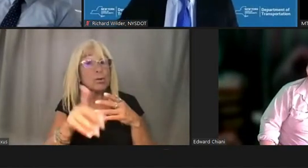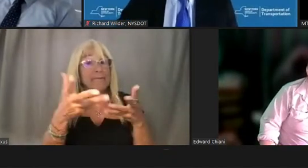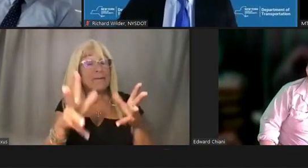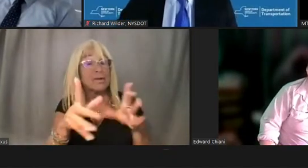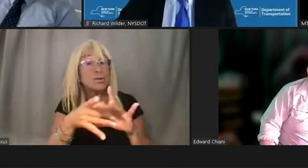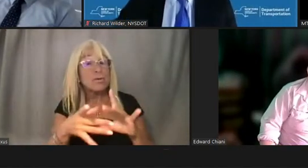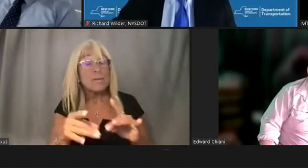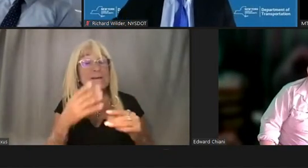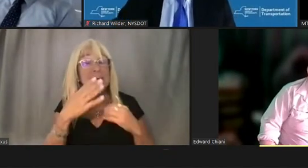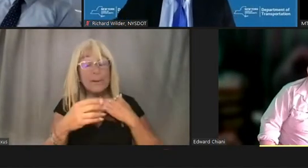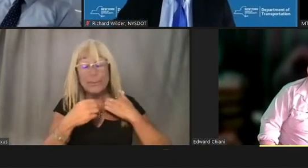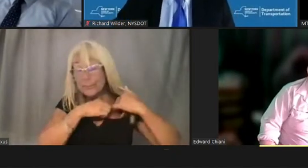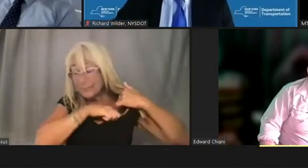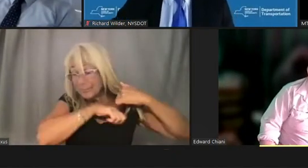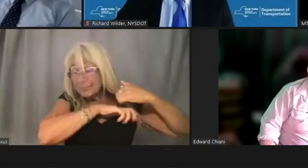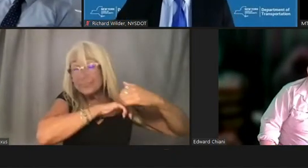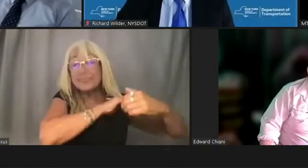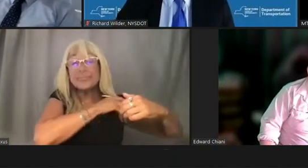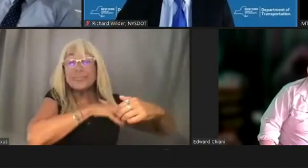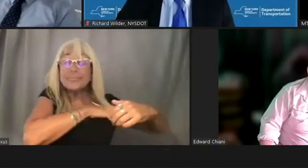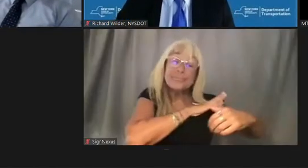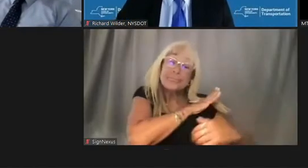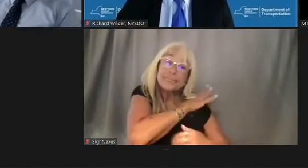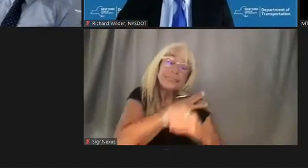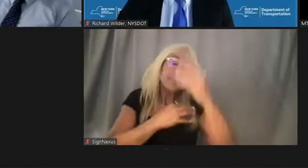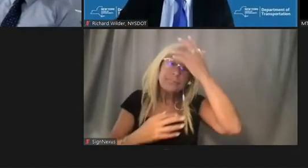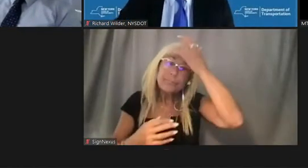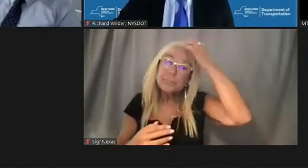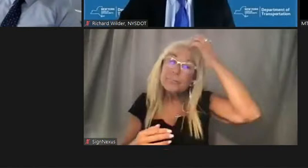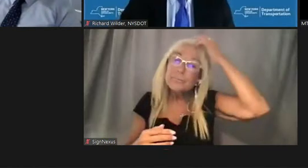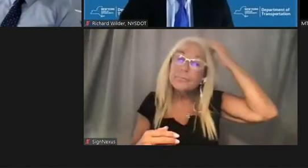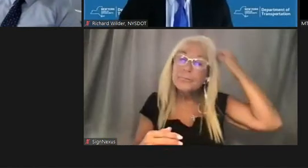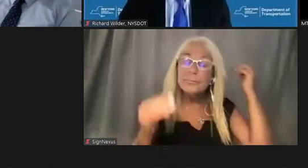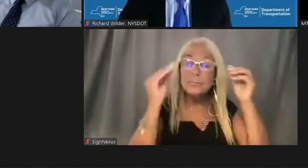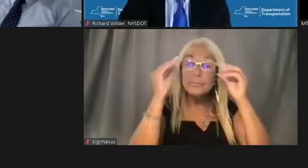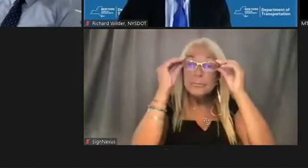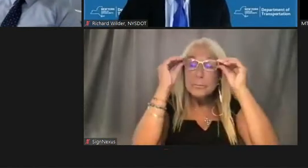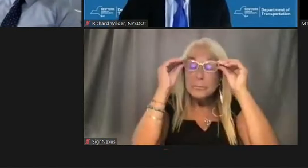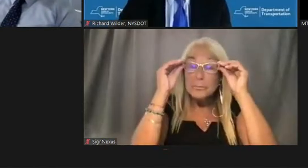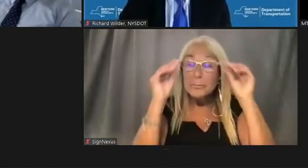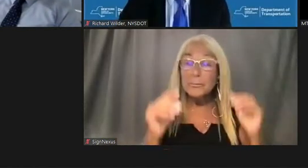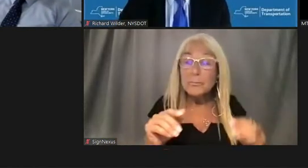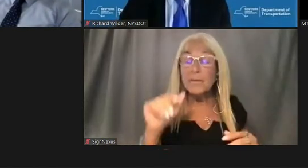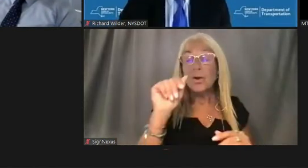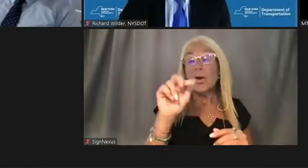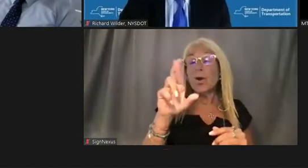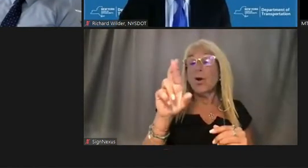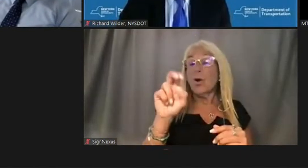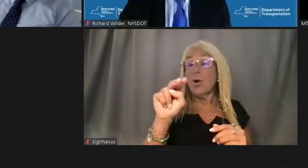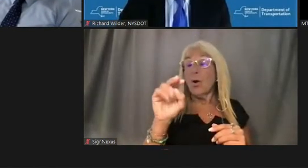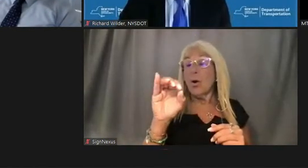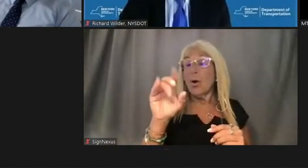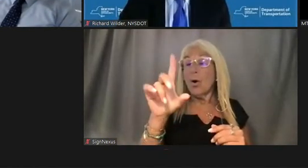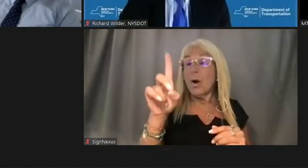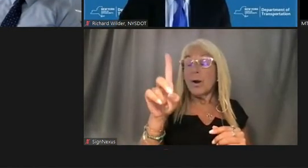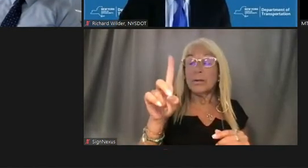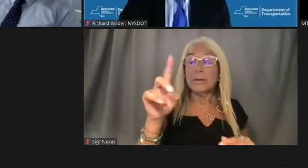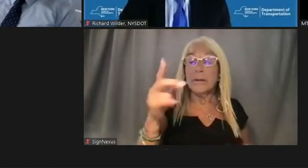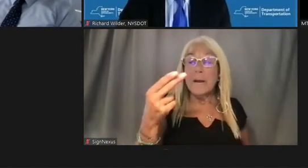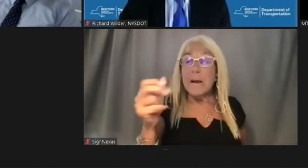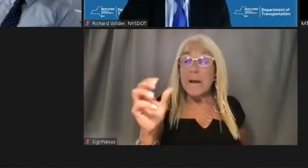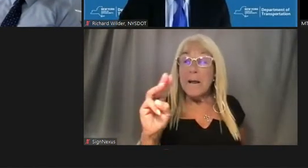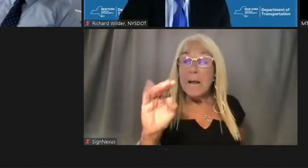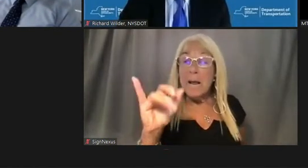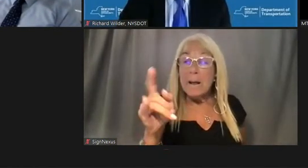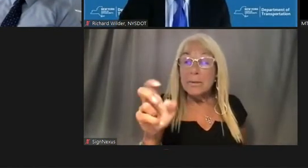thank you our next speaker is Arnold Hamilton followed by Peter triesteman